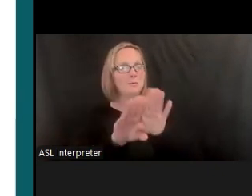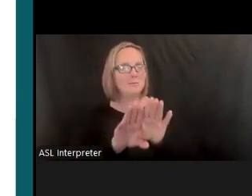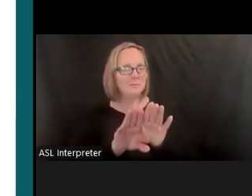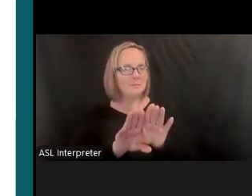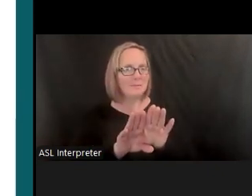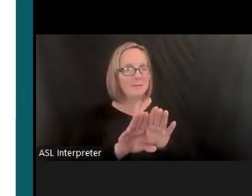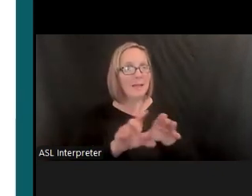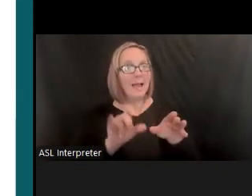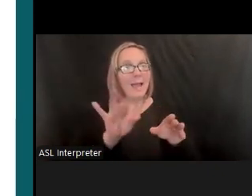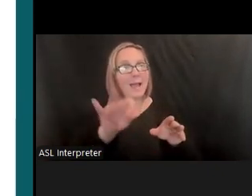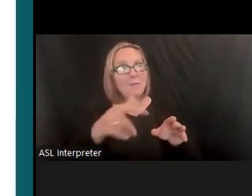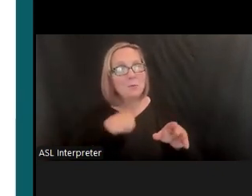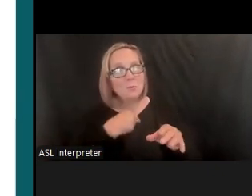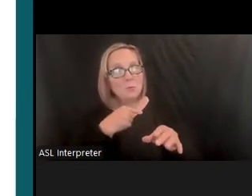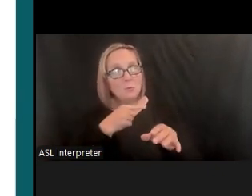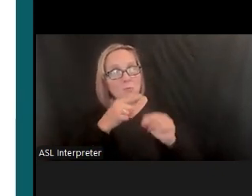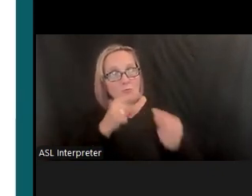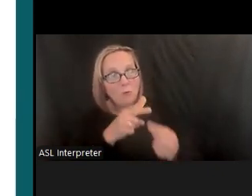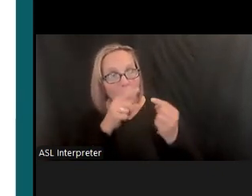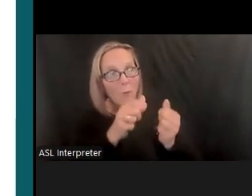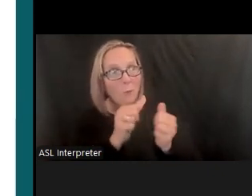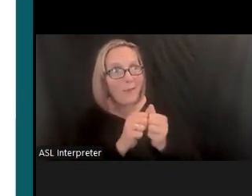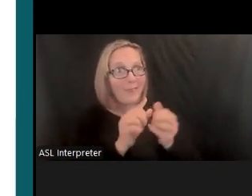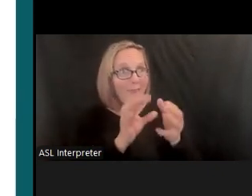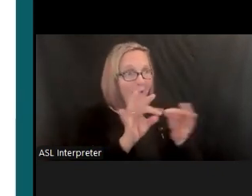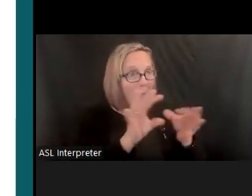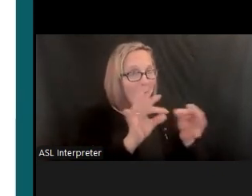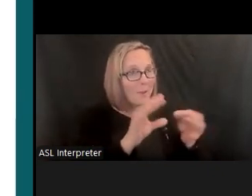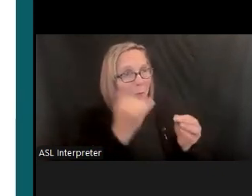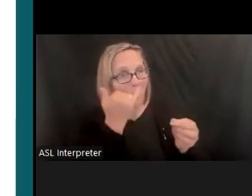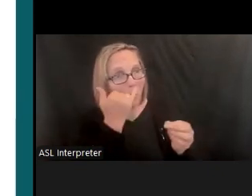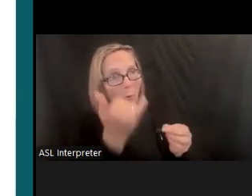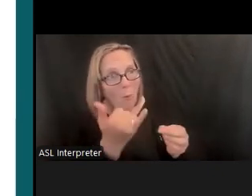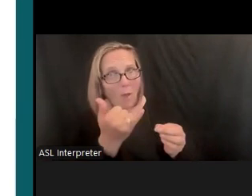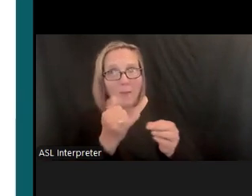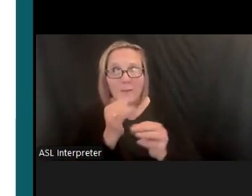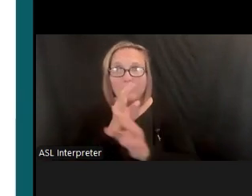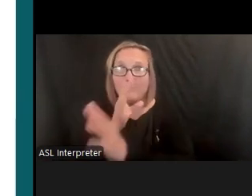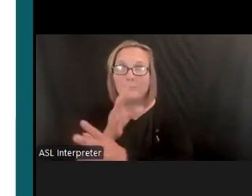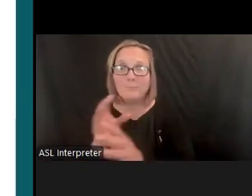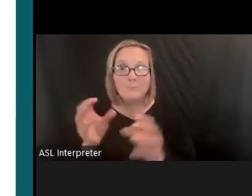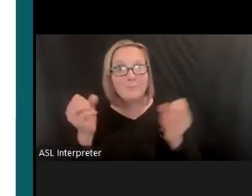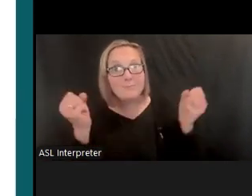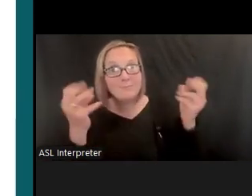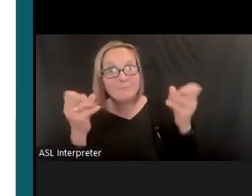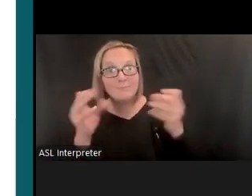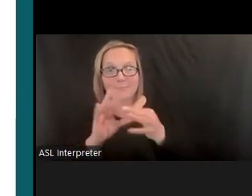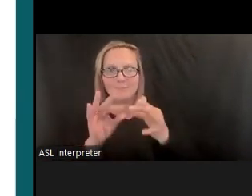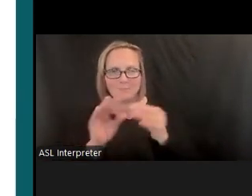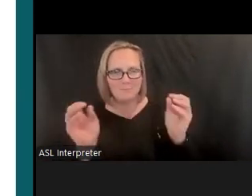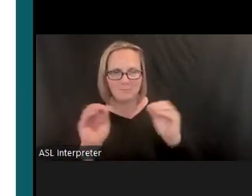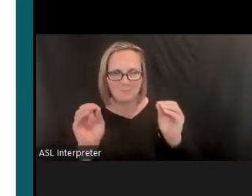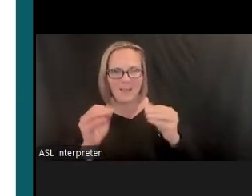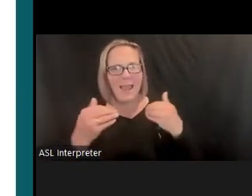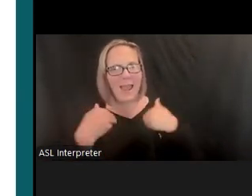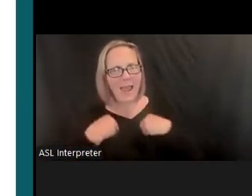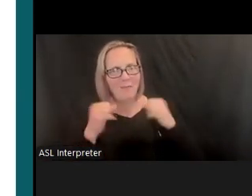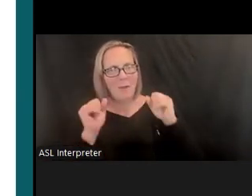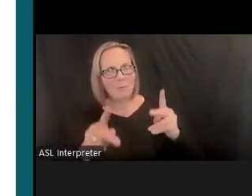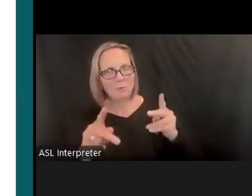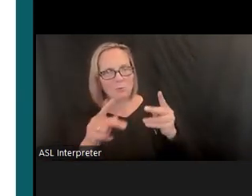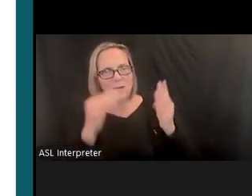had difficulties providing comment today, please submit written comments using one of the methods that are listed on the